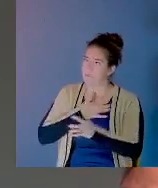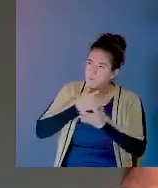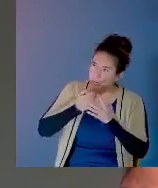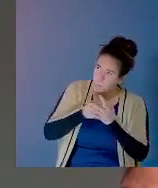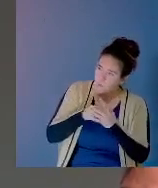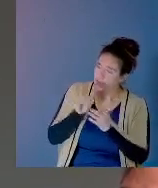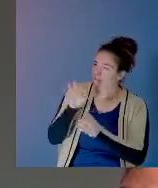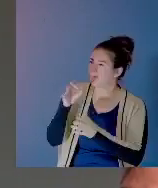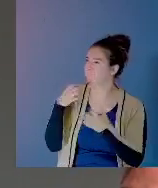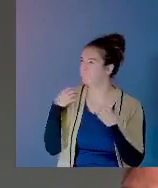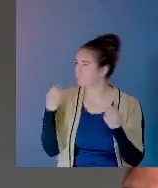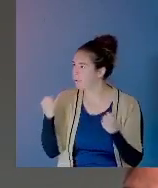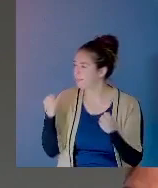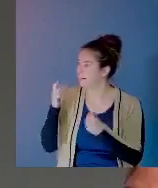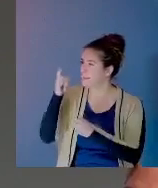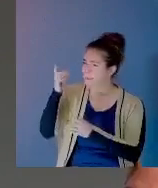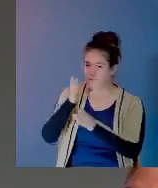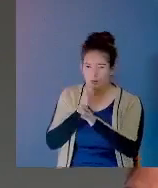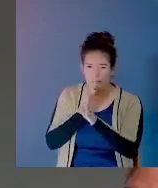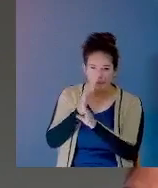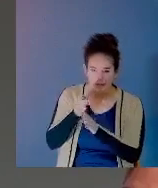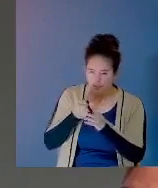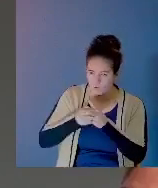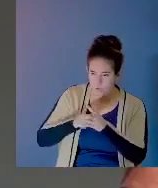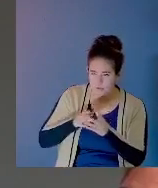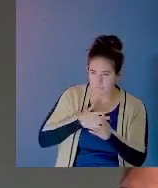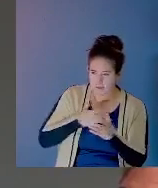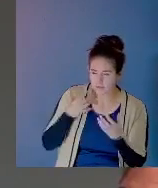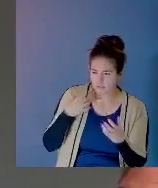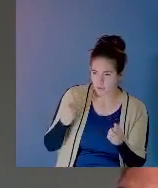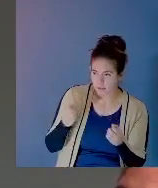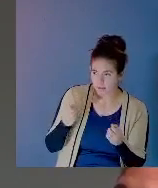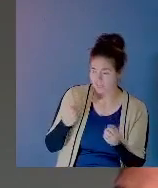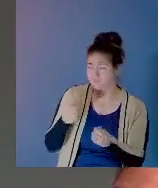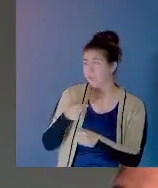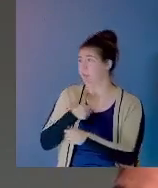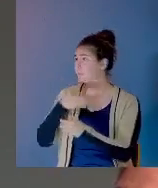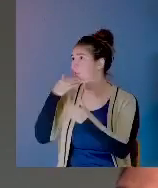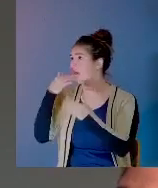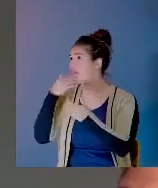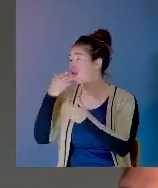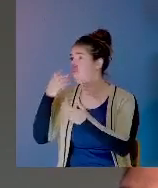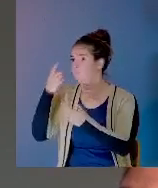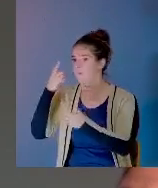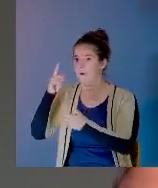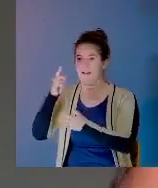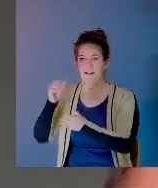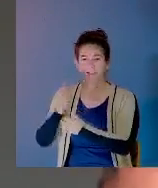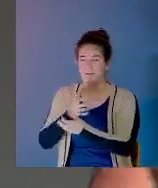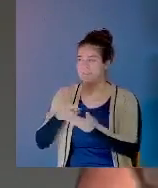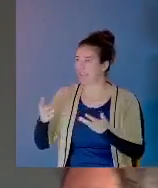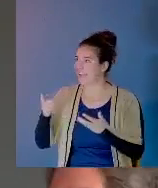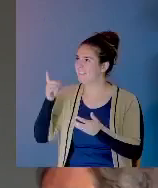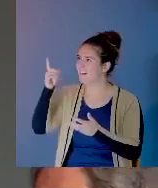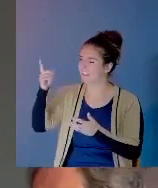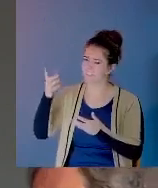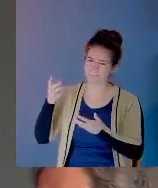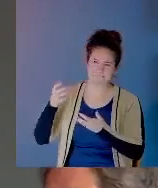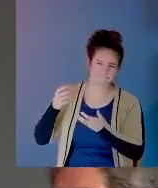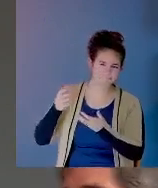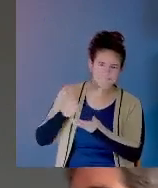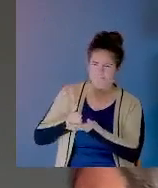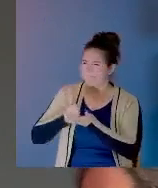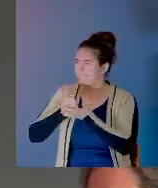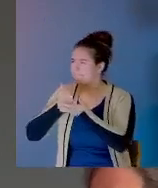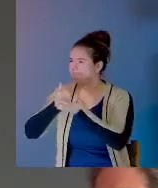source, and I'm just so thankful for all that he's brought me through, and the testimony that I have is because of him, you